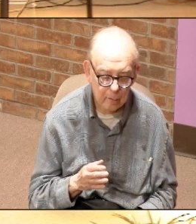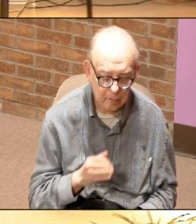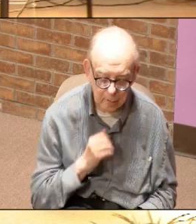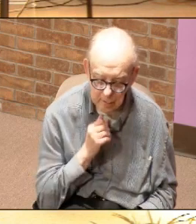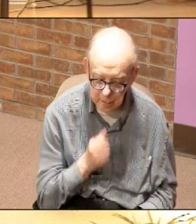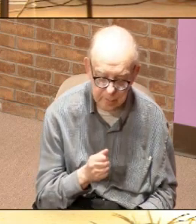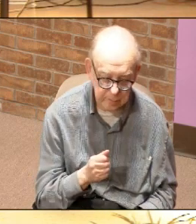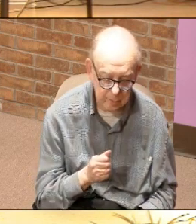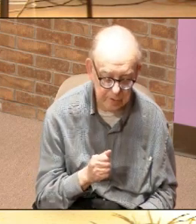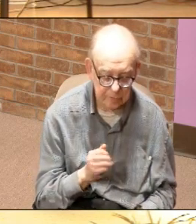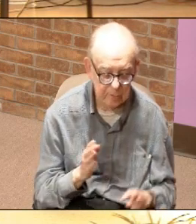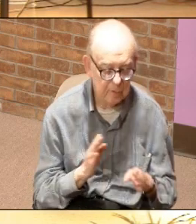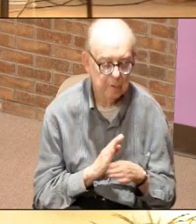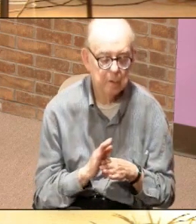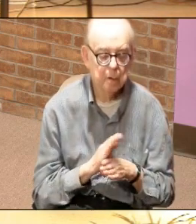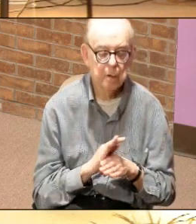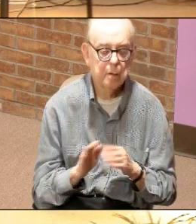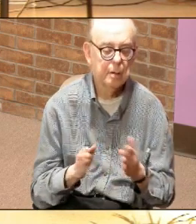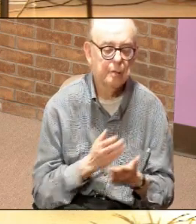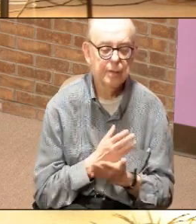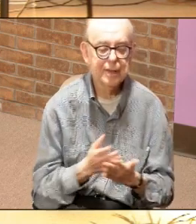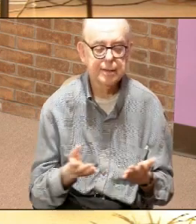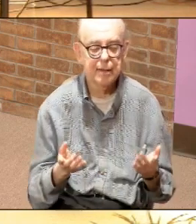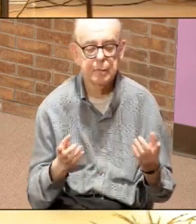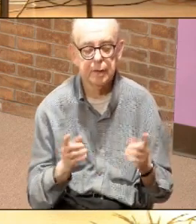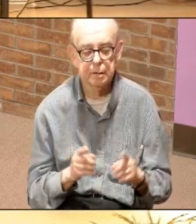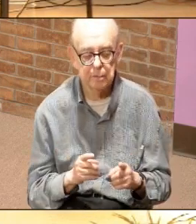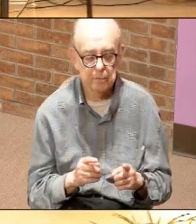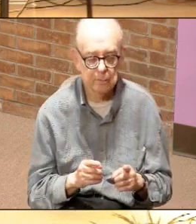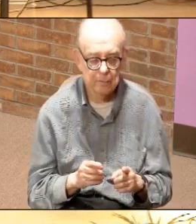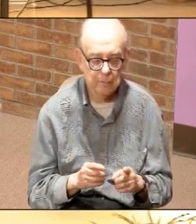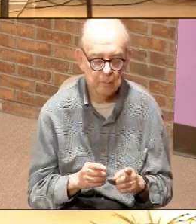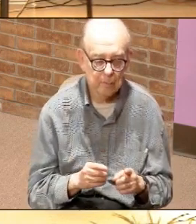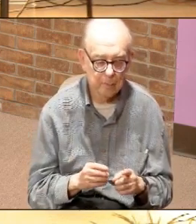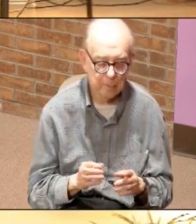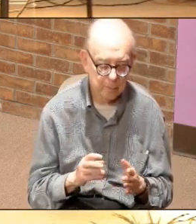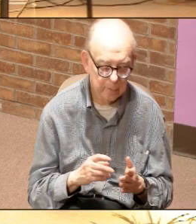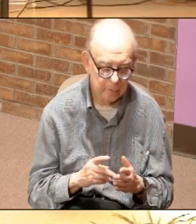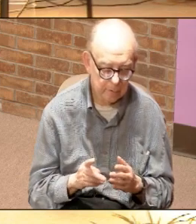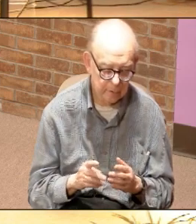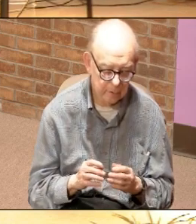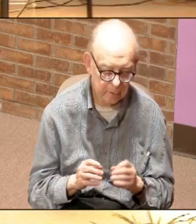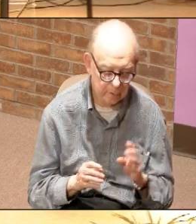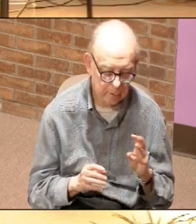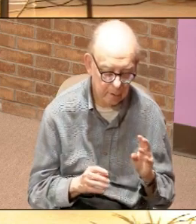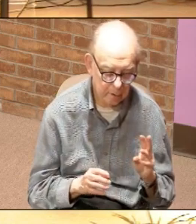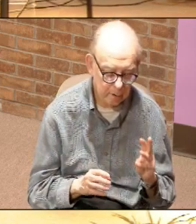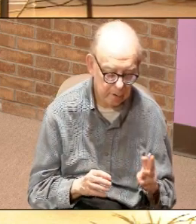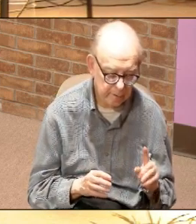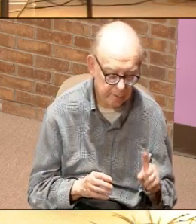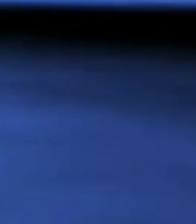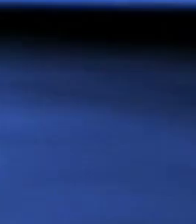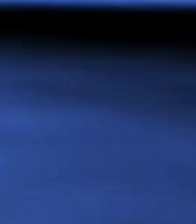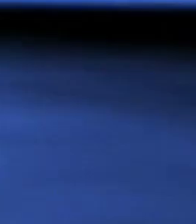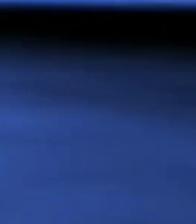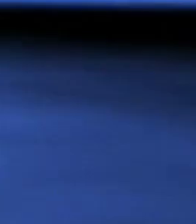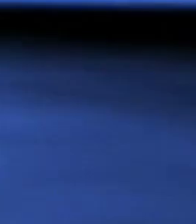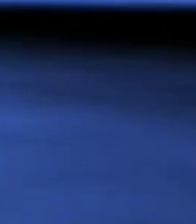Don't be so preoccupied with everything that's going on. In Psalms chapter 62 and verse number 1,